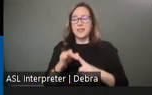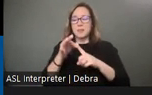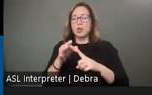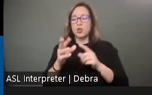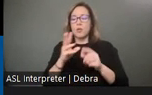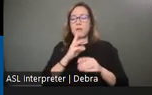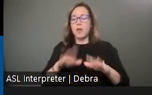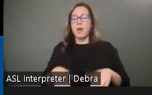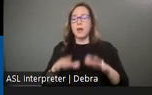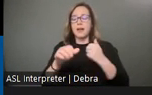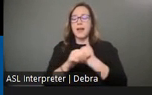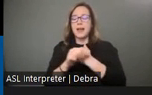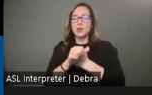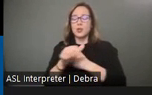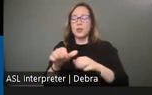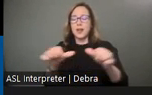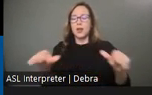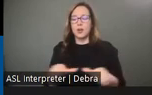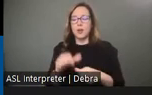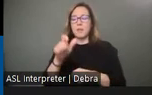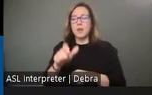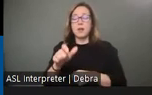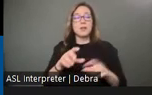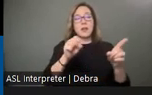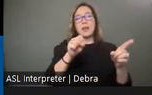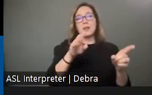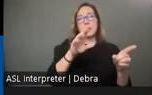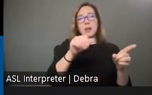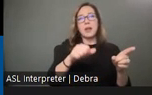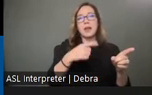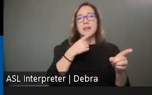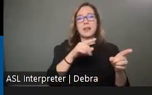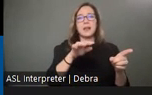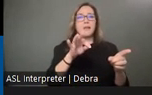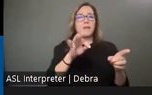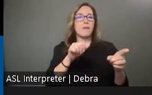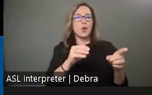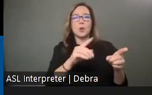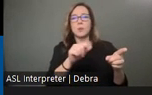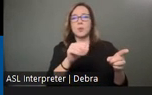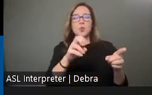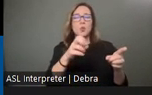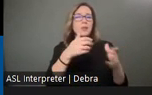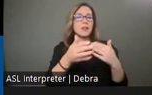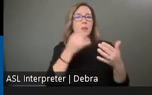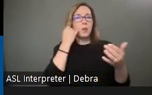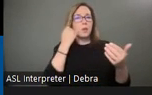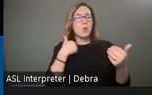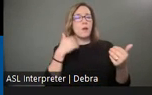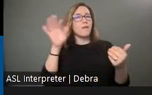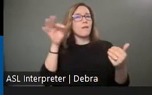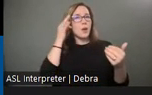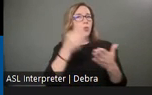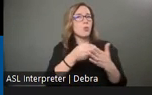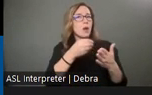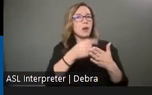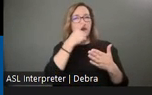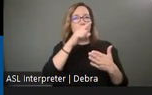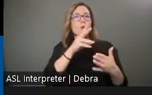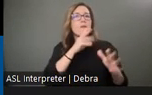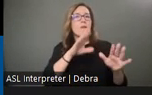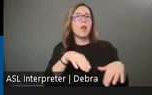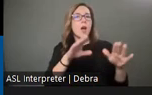area have to. SBA said firm zone doesn't matter if you have federal money for flood or for